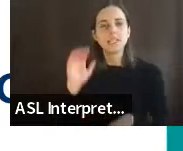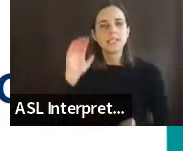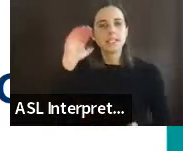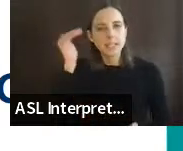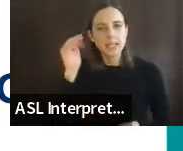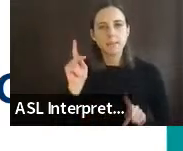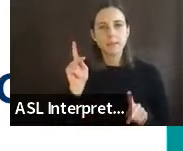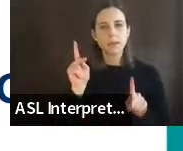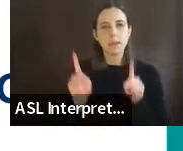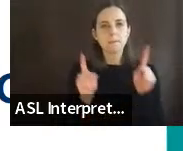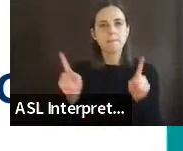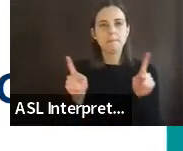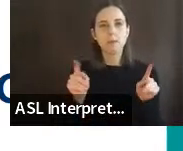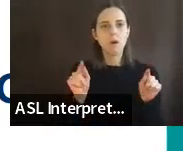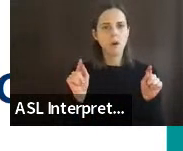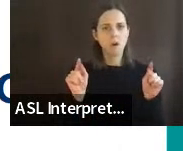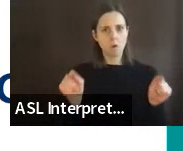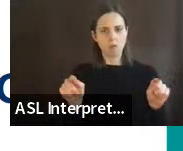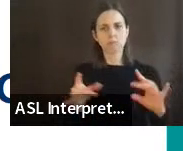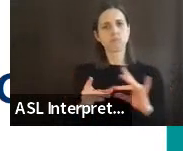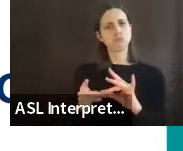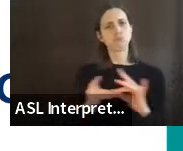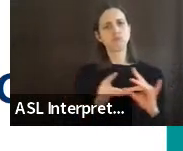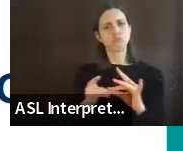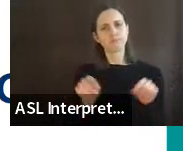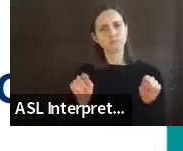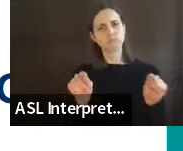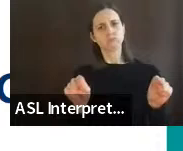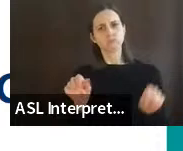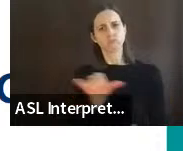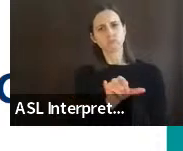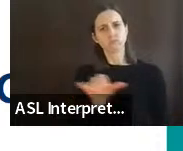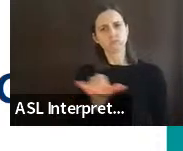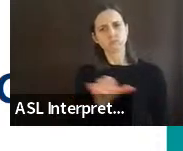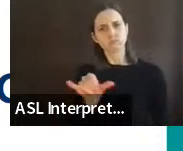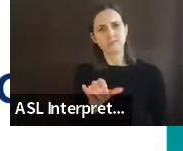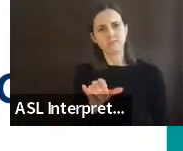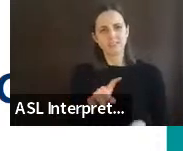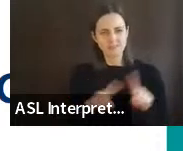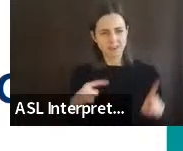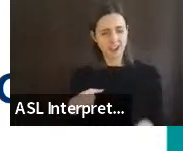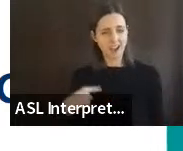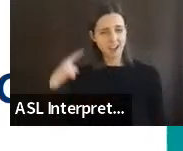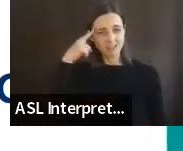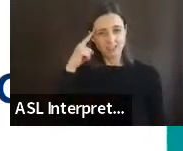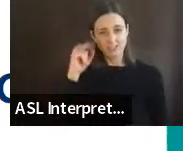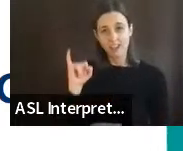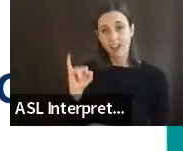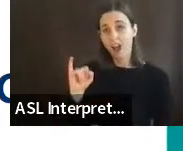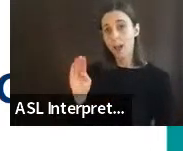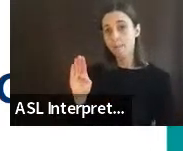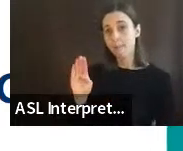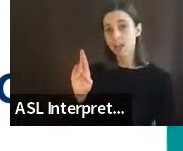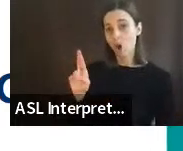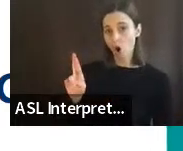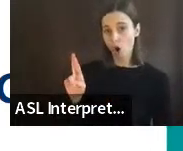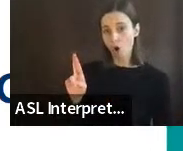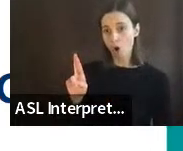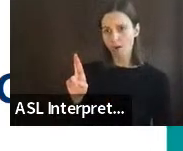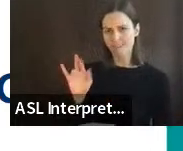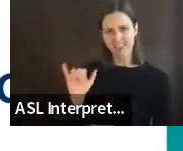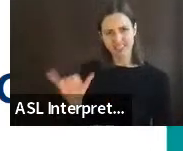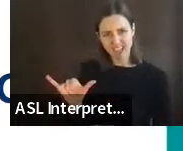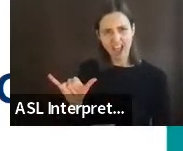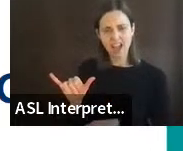yet I don't believe in the IBR program that they're equated at all. I think we are focusing on